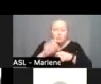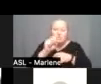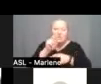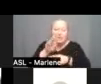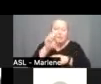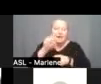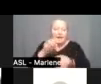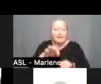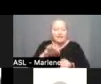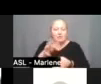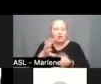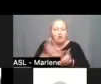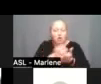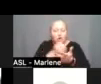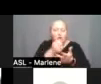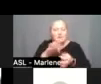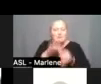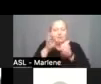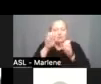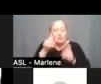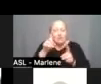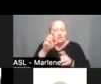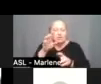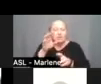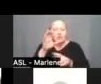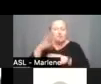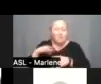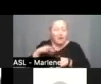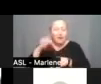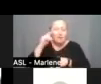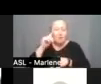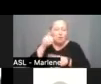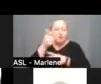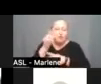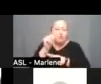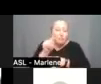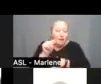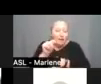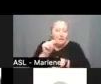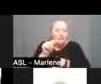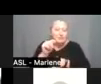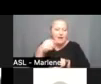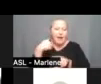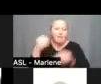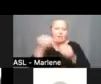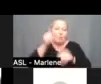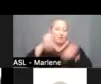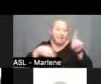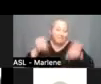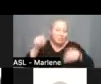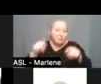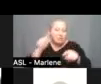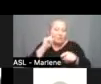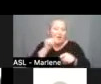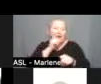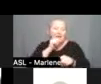education credential through a local solutions grant that's been really helpful we have more diversity among our classified